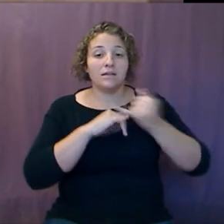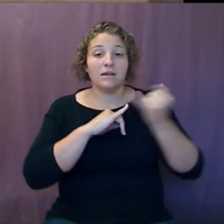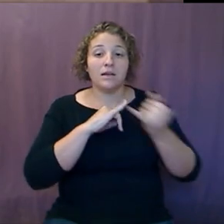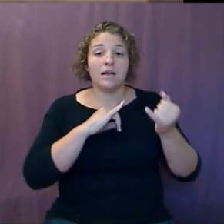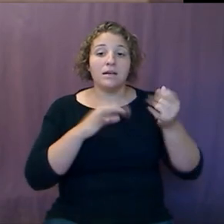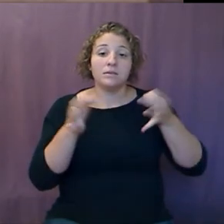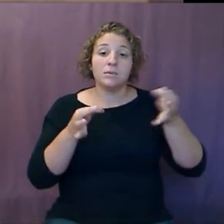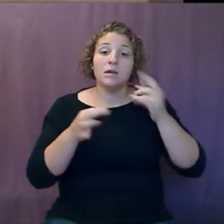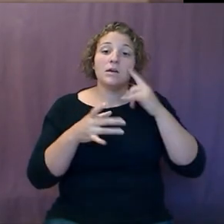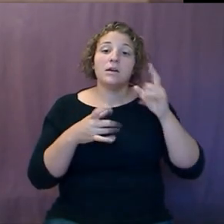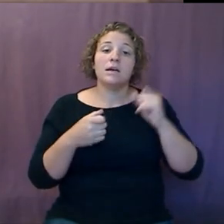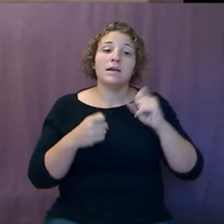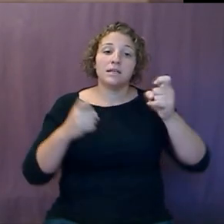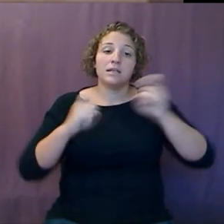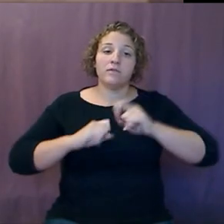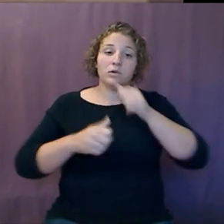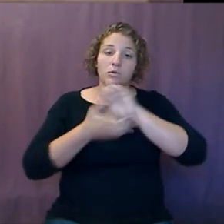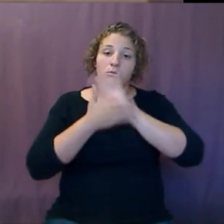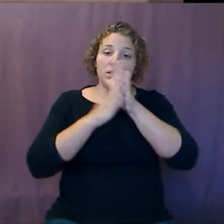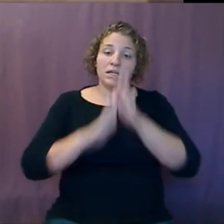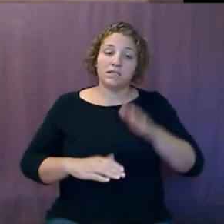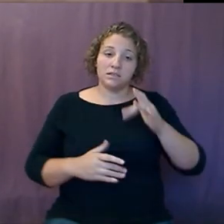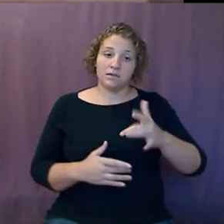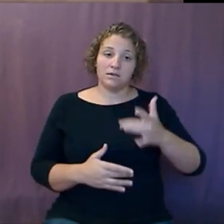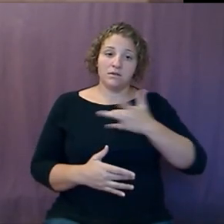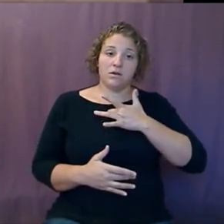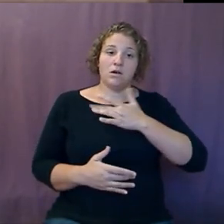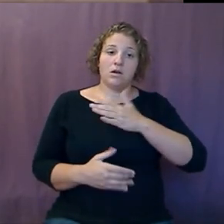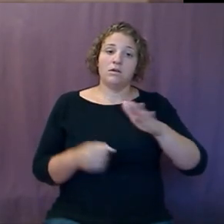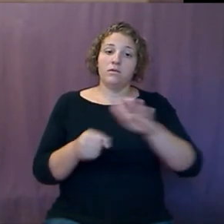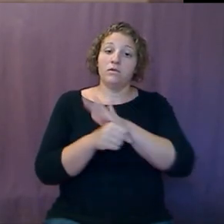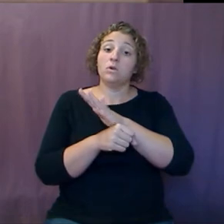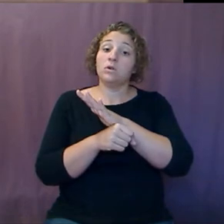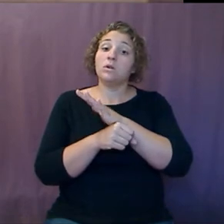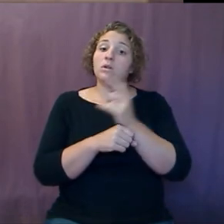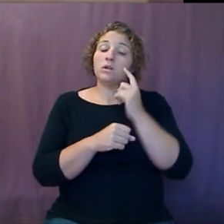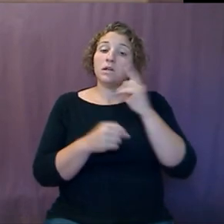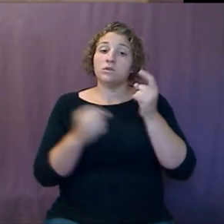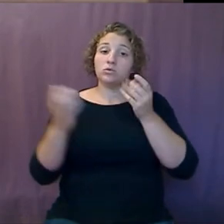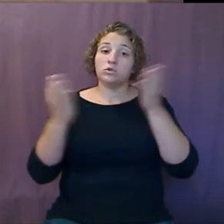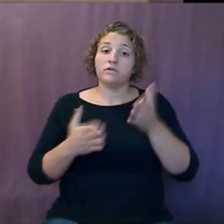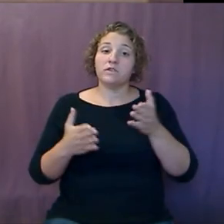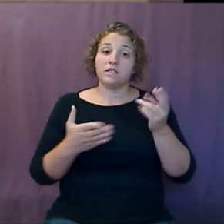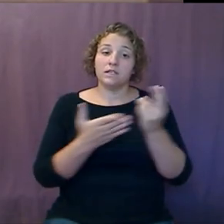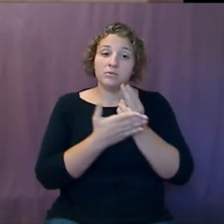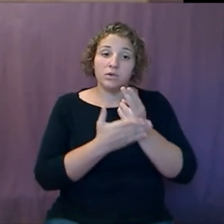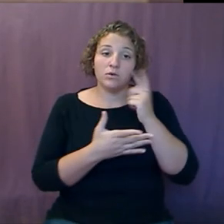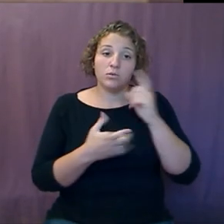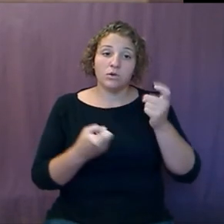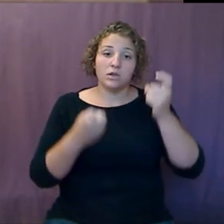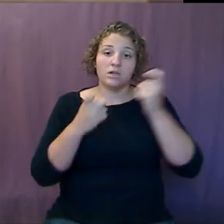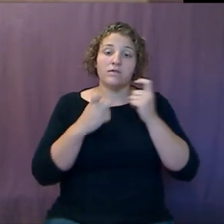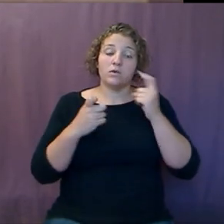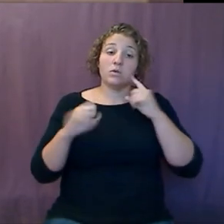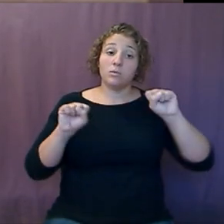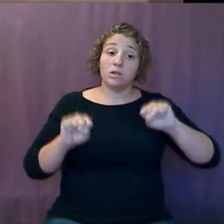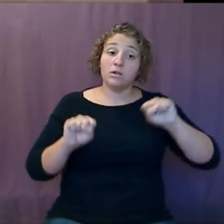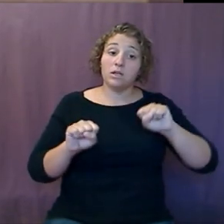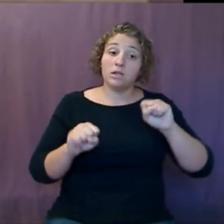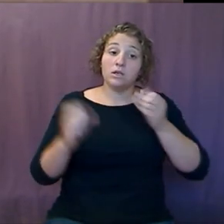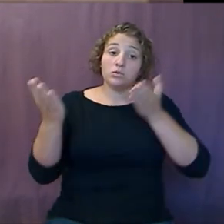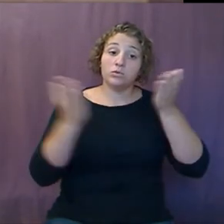and changing you and then as you step out to serve the Lord you can expect the Spirit of God will also come upon you and give you the ability to